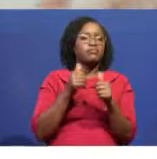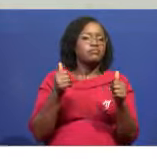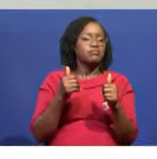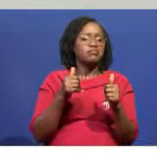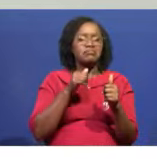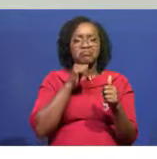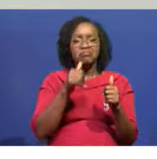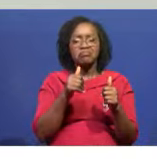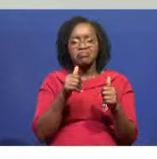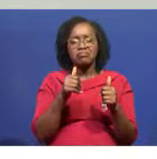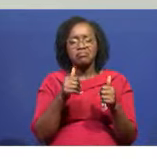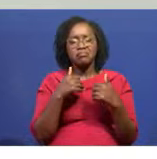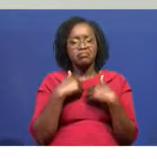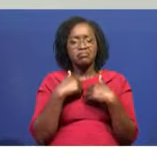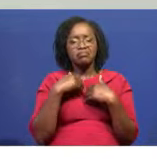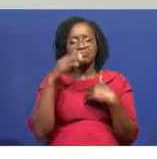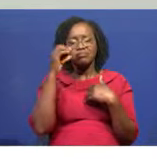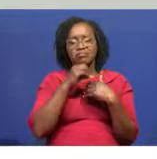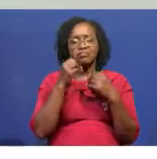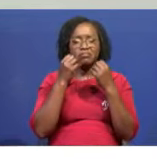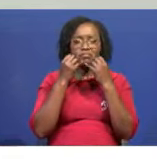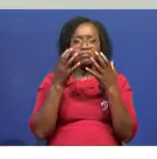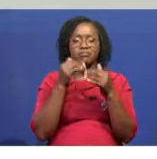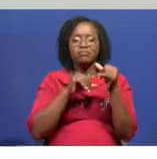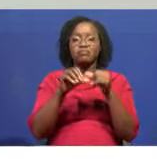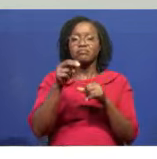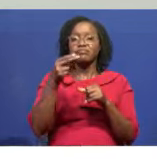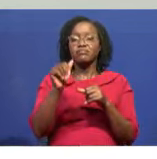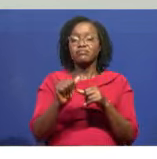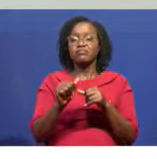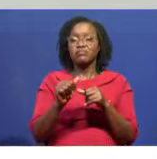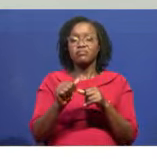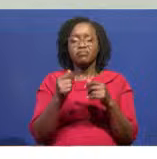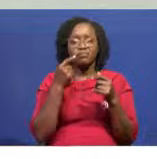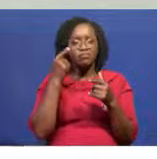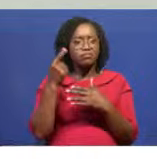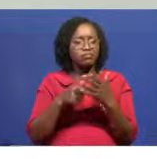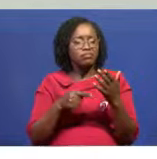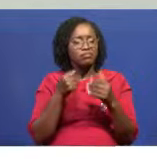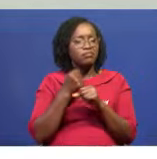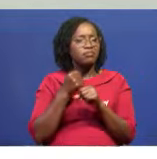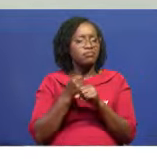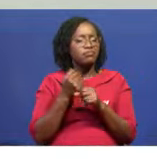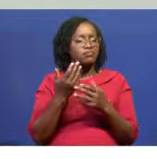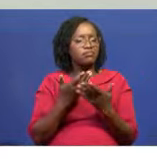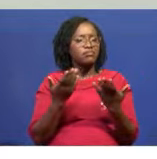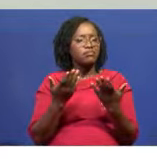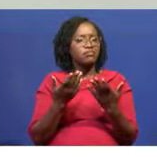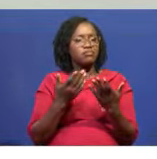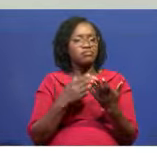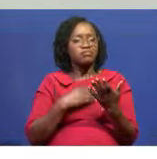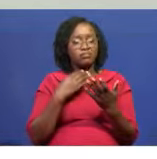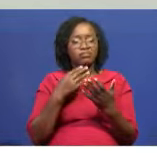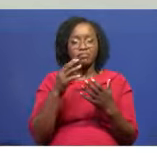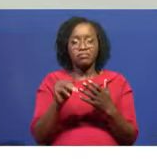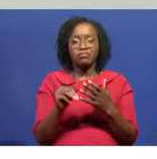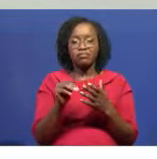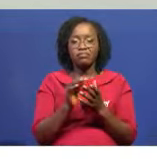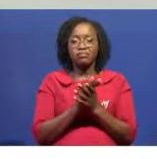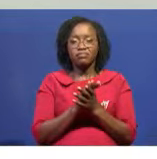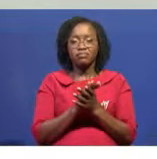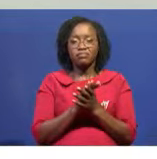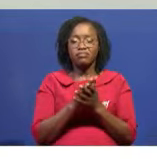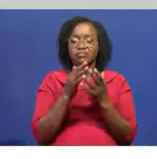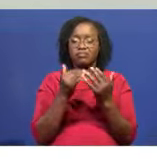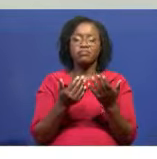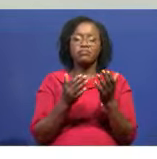not have a misinformation about SHA. So what are you looking to do about it? Because you clearly stated that you visited them and you're